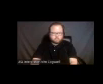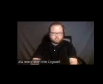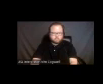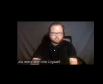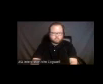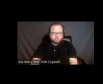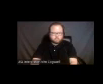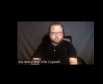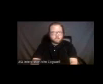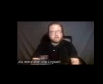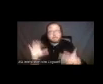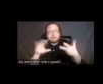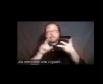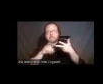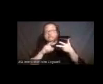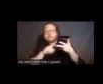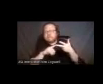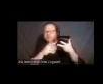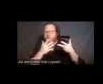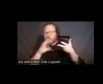What was C, Tana? Was that Kennedy?